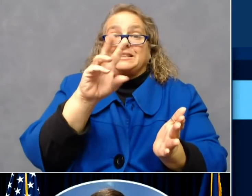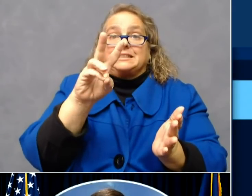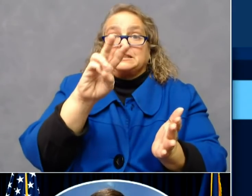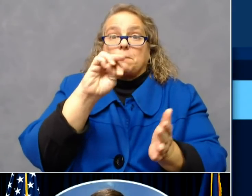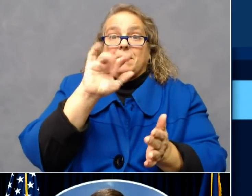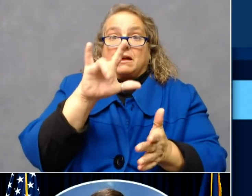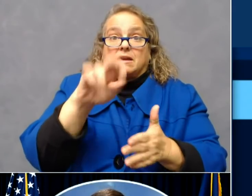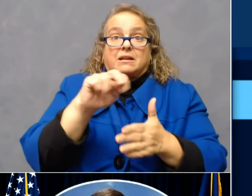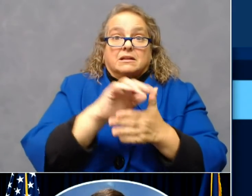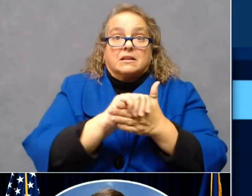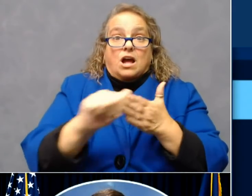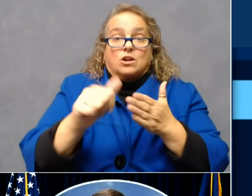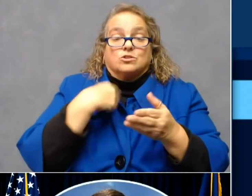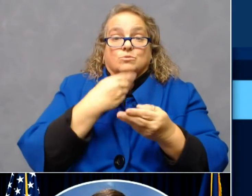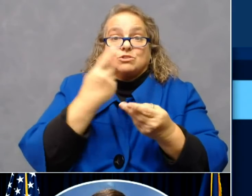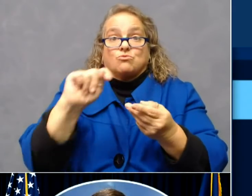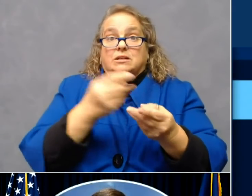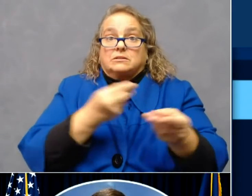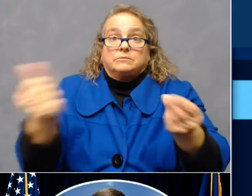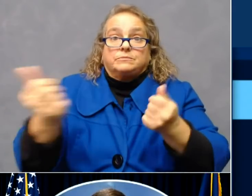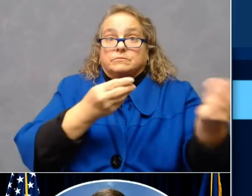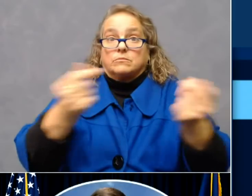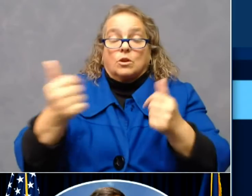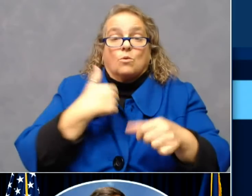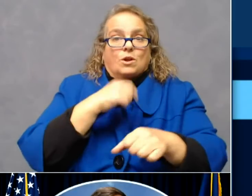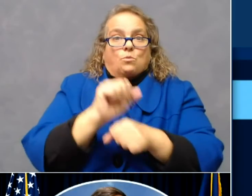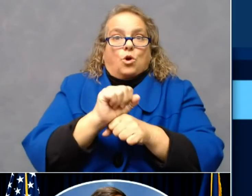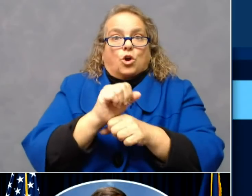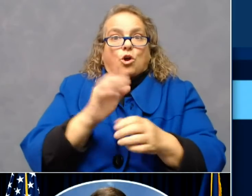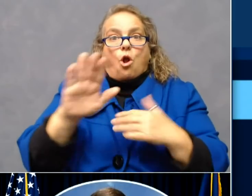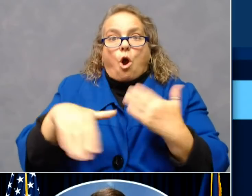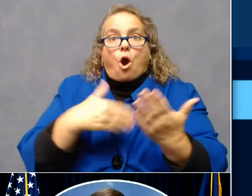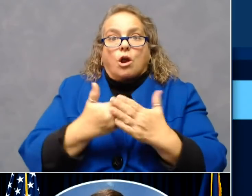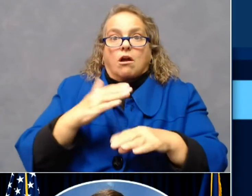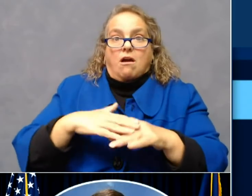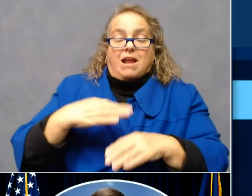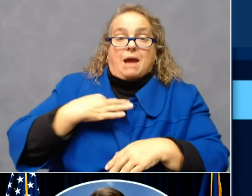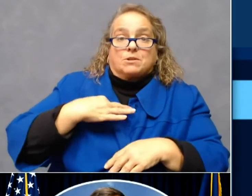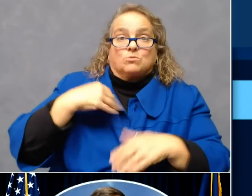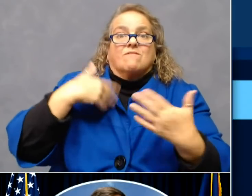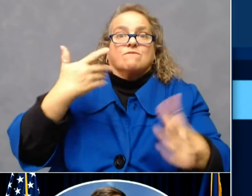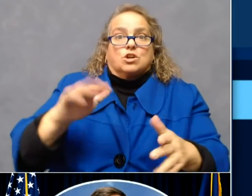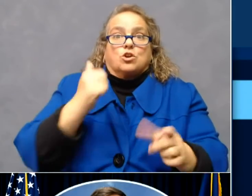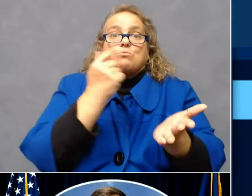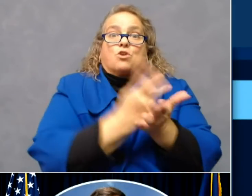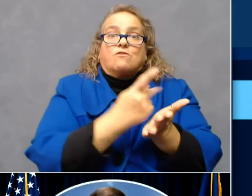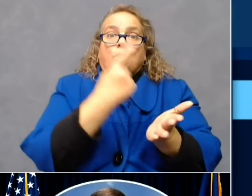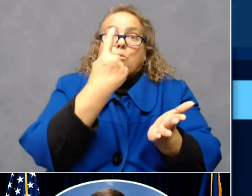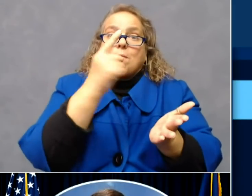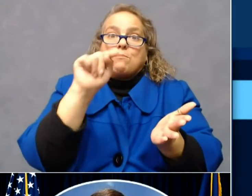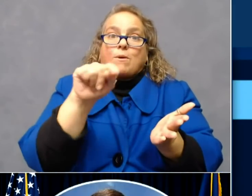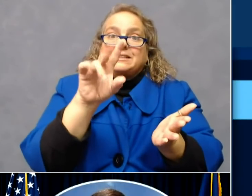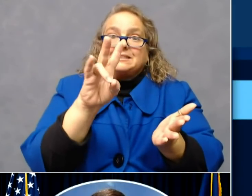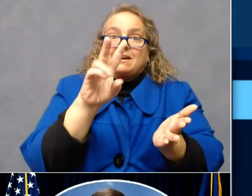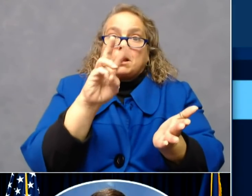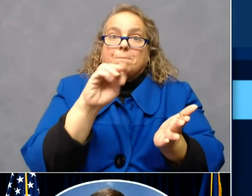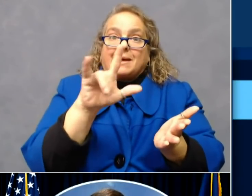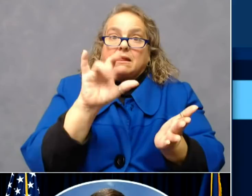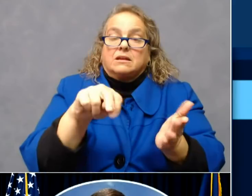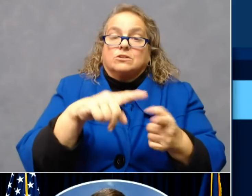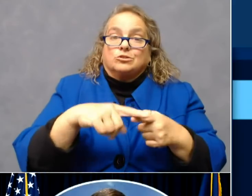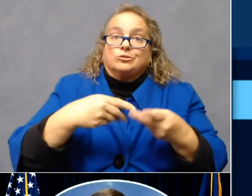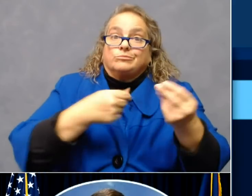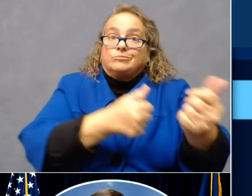through these applications. We've already approved $1.7 million to go out. And that's just because that's how far we've